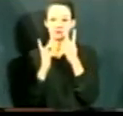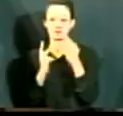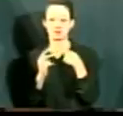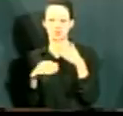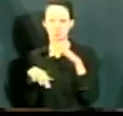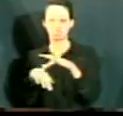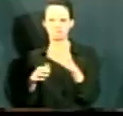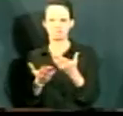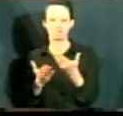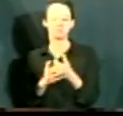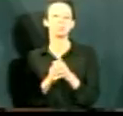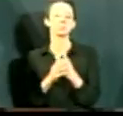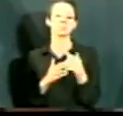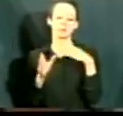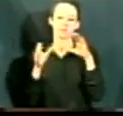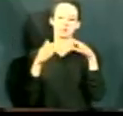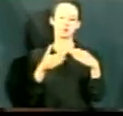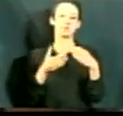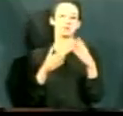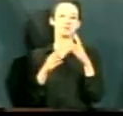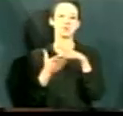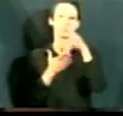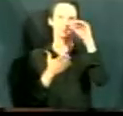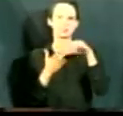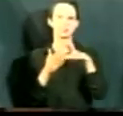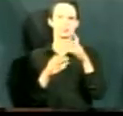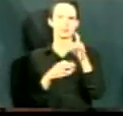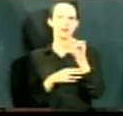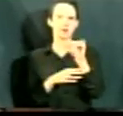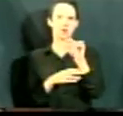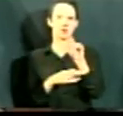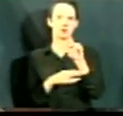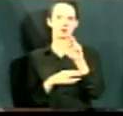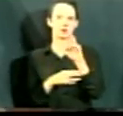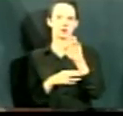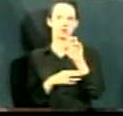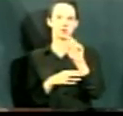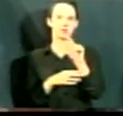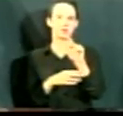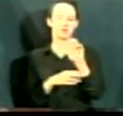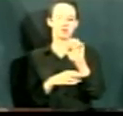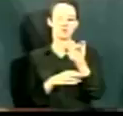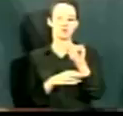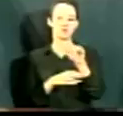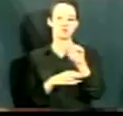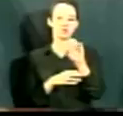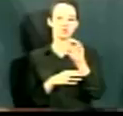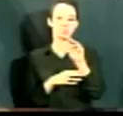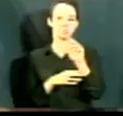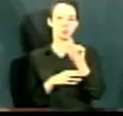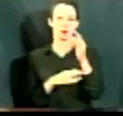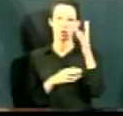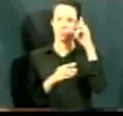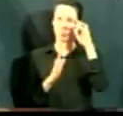focusing on students on alternate assessment. I hope you all know what that is. We had 387 students take alternate